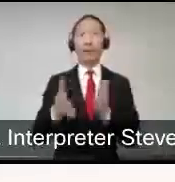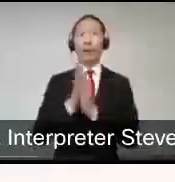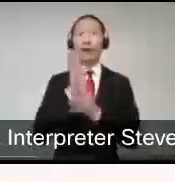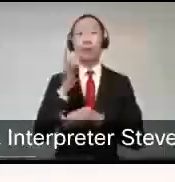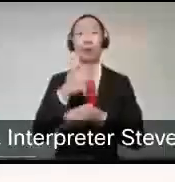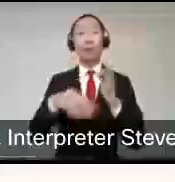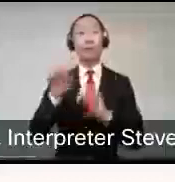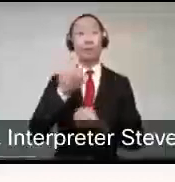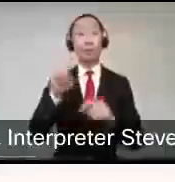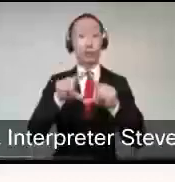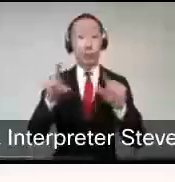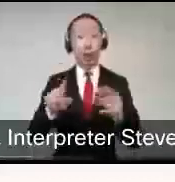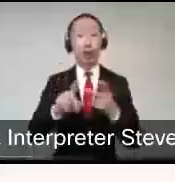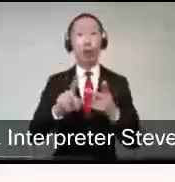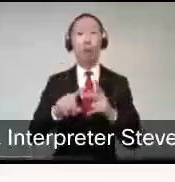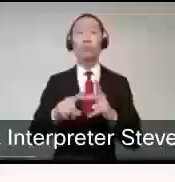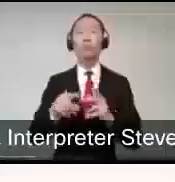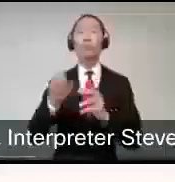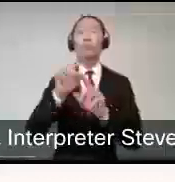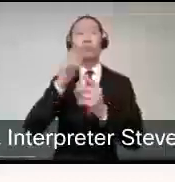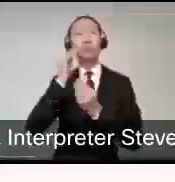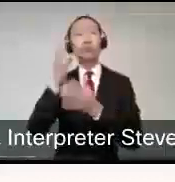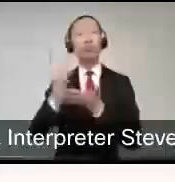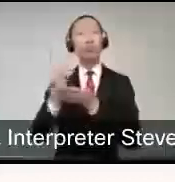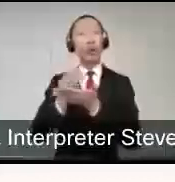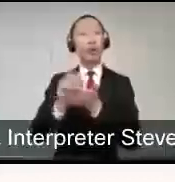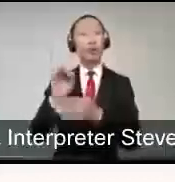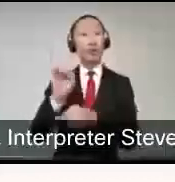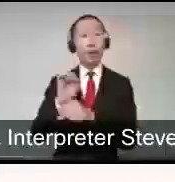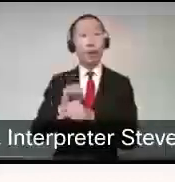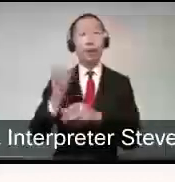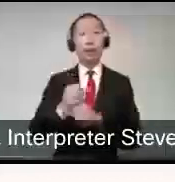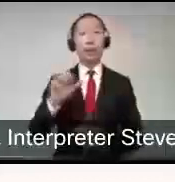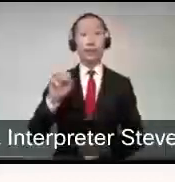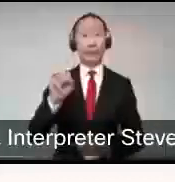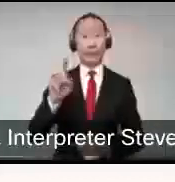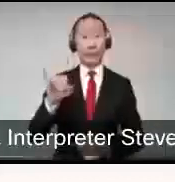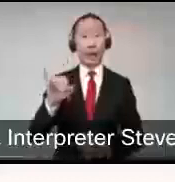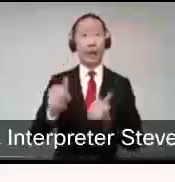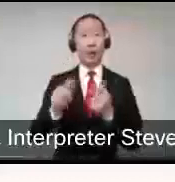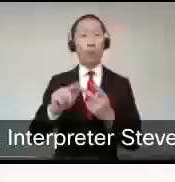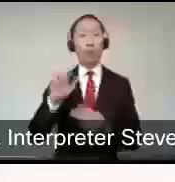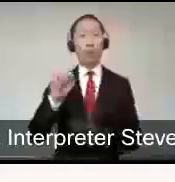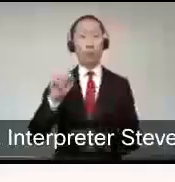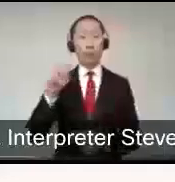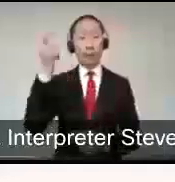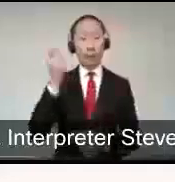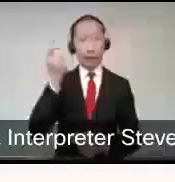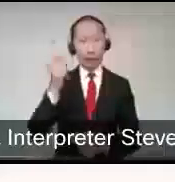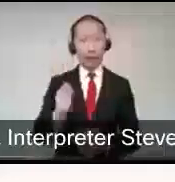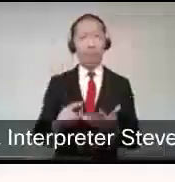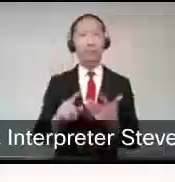card, report their wages if they work and receive either SSDI and or SSI. They can get a